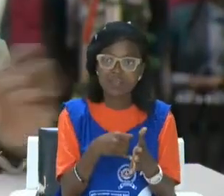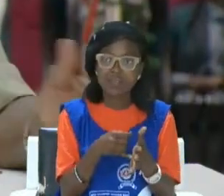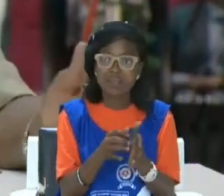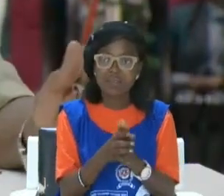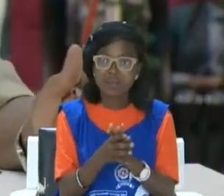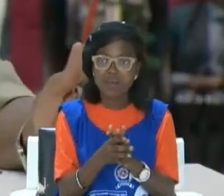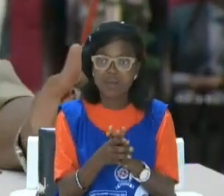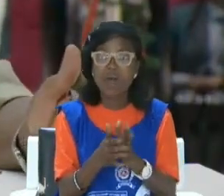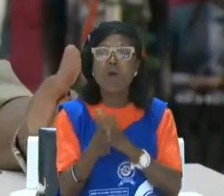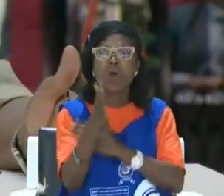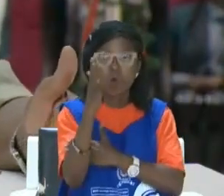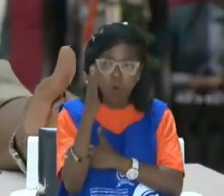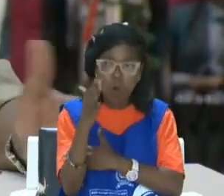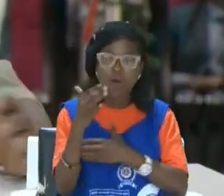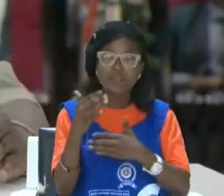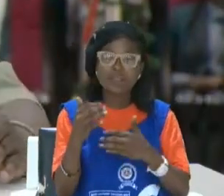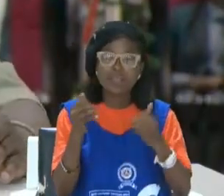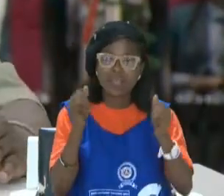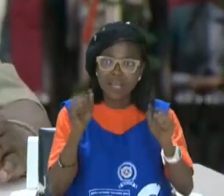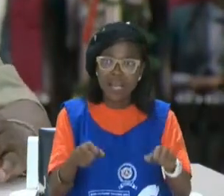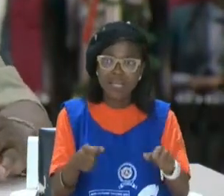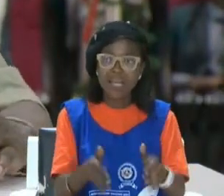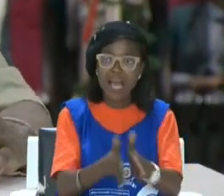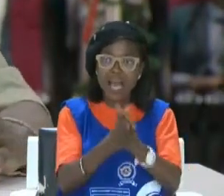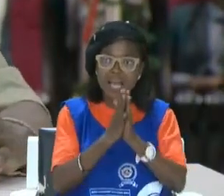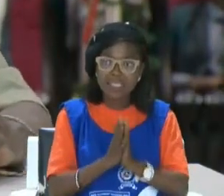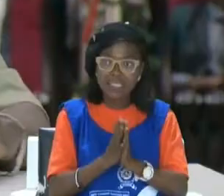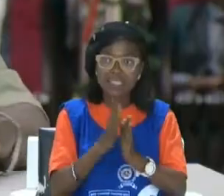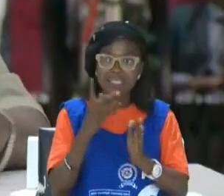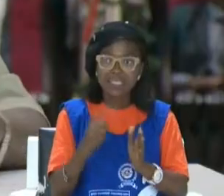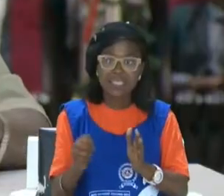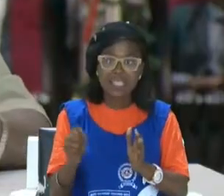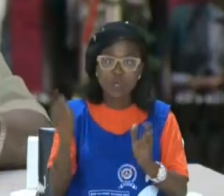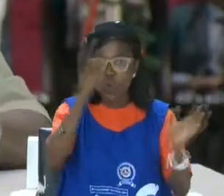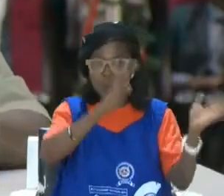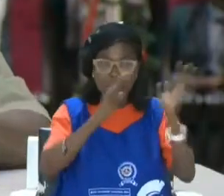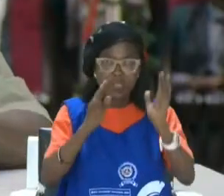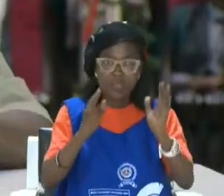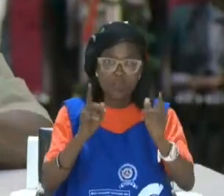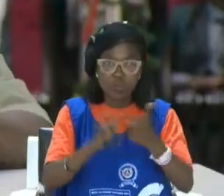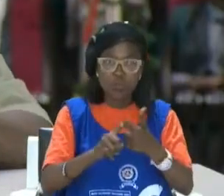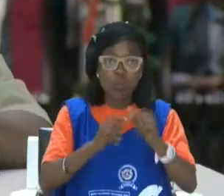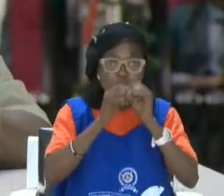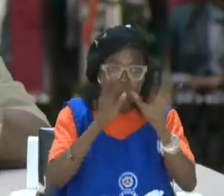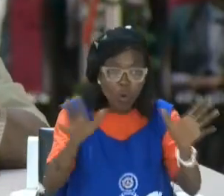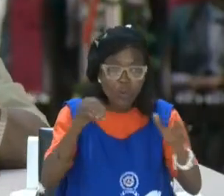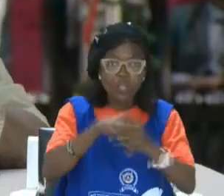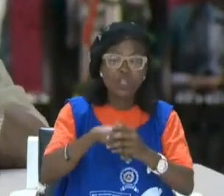And God can ask the wind to blow in your favor.